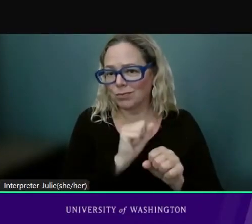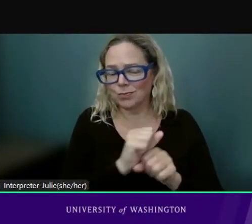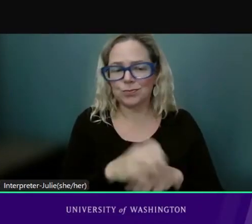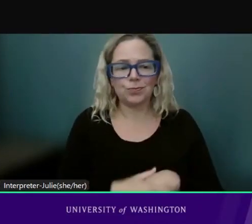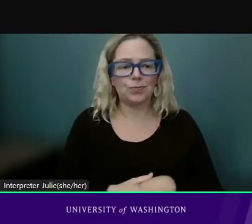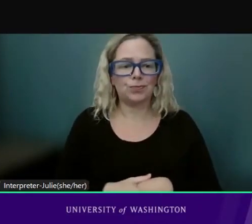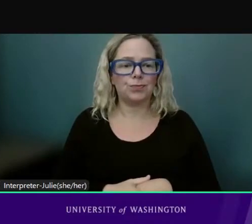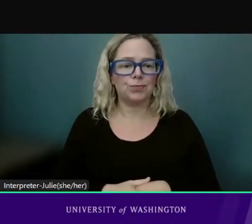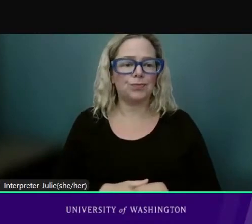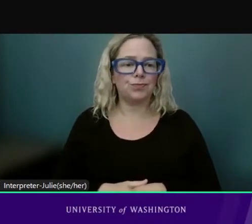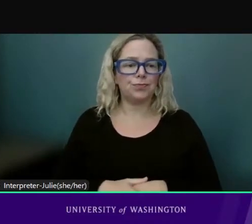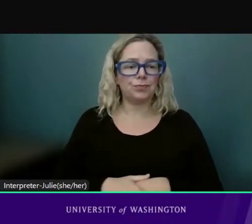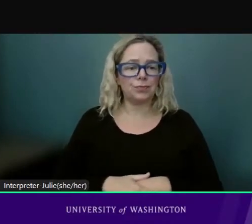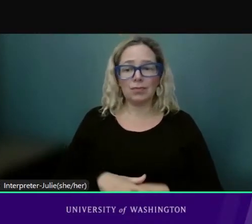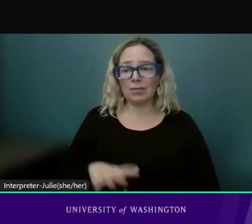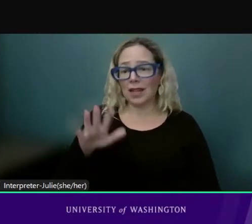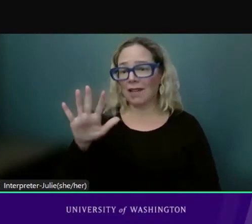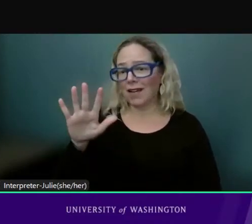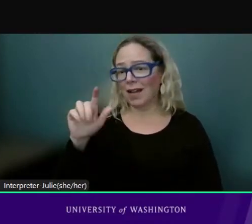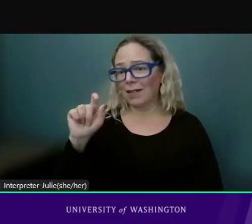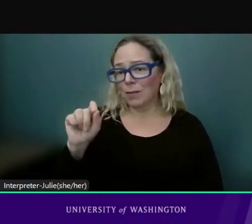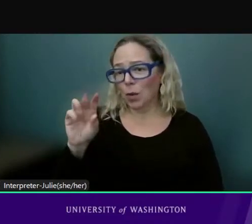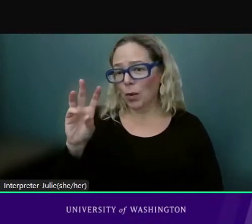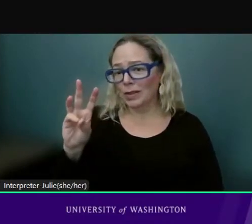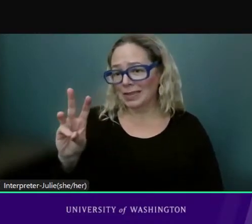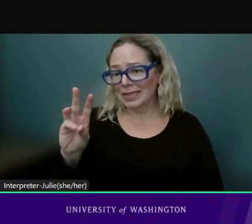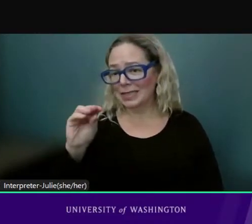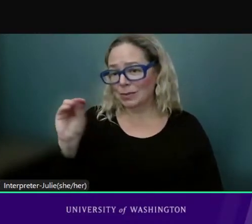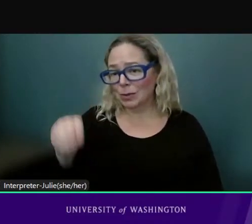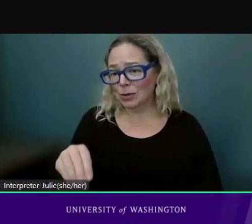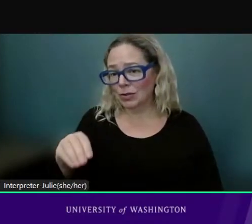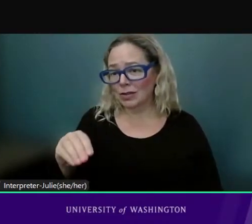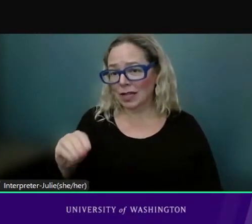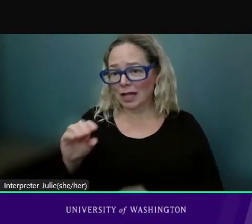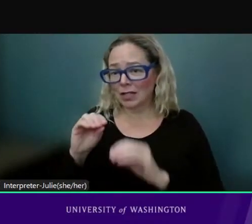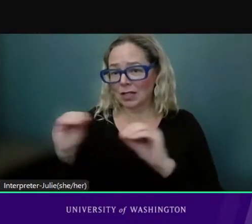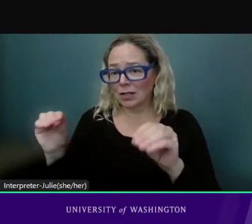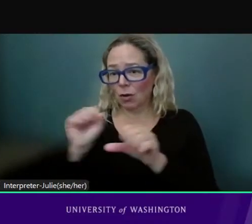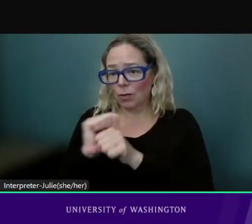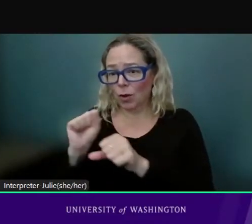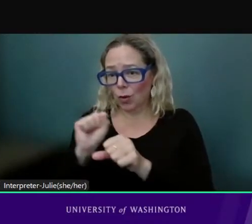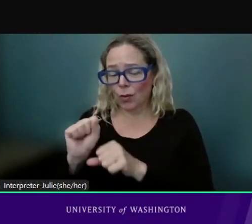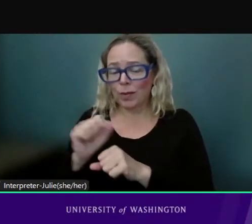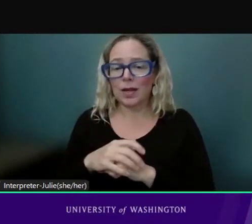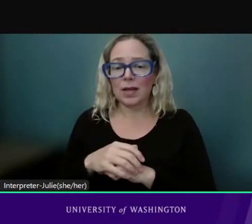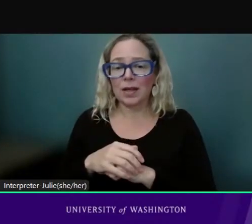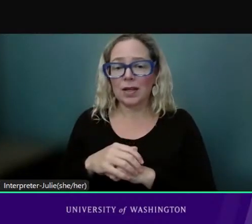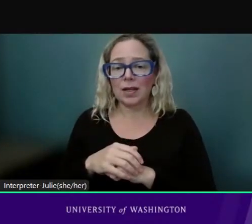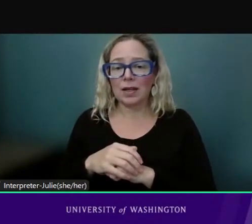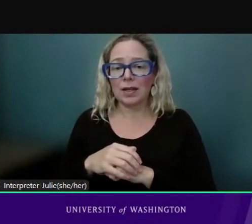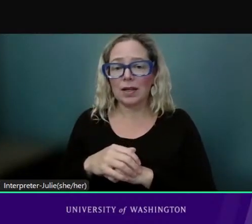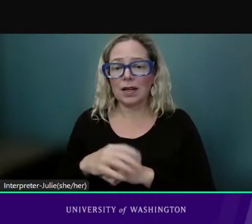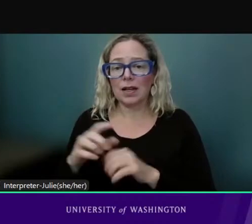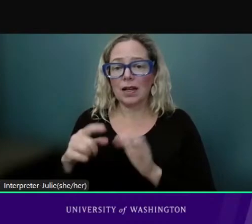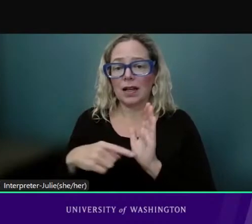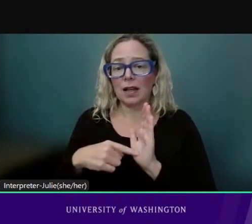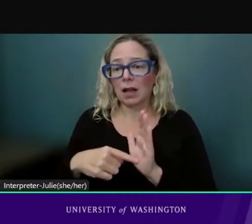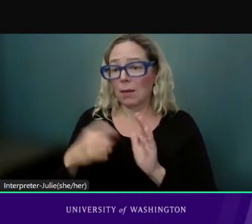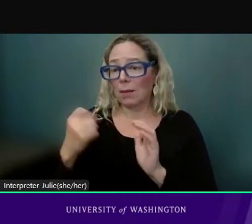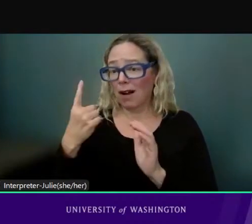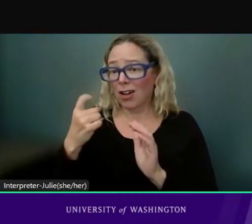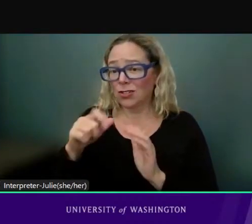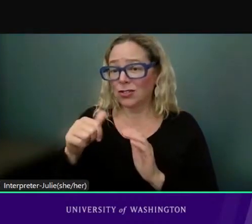5.6% is a high employment rate, the result also showed that healthcare workers have a lower unemployment rate than